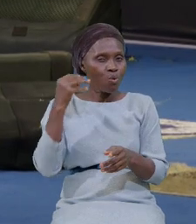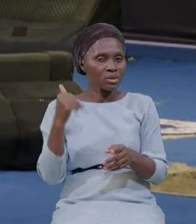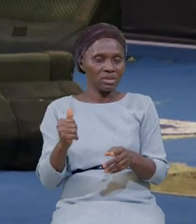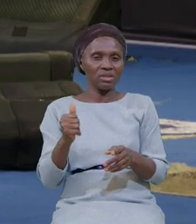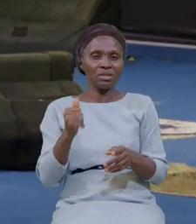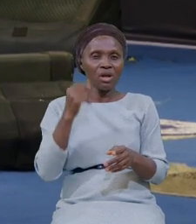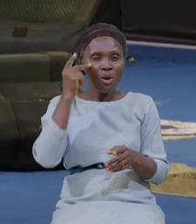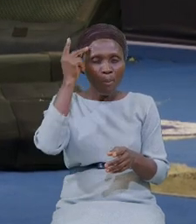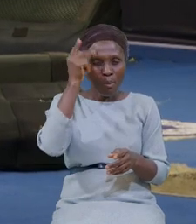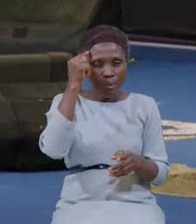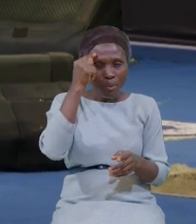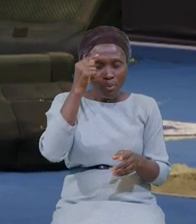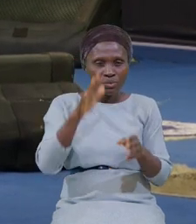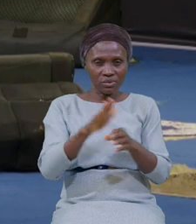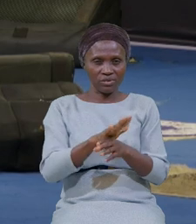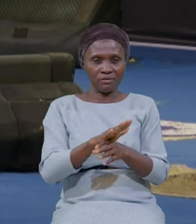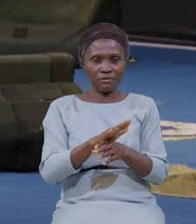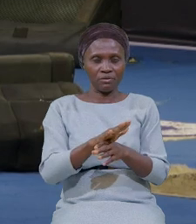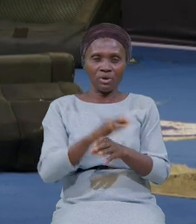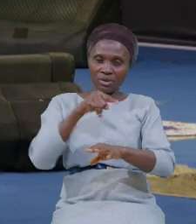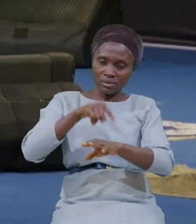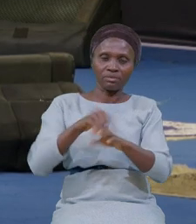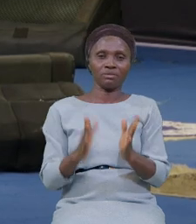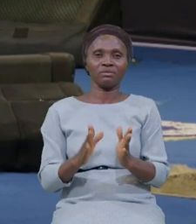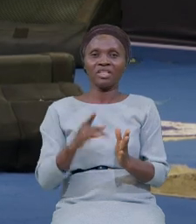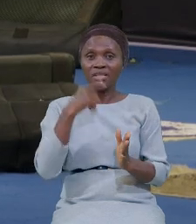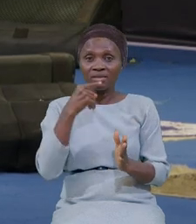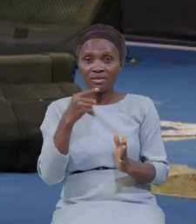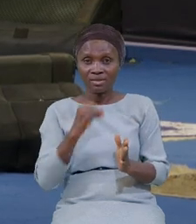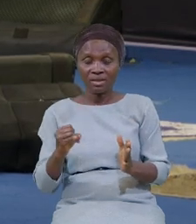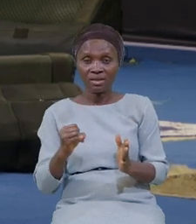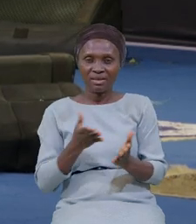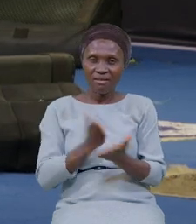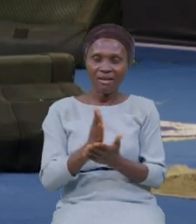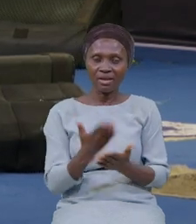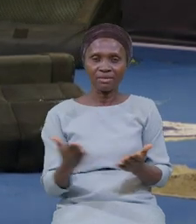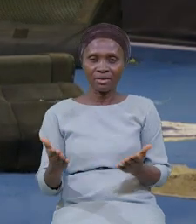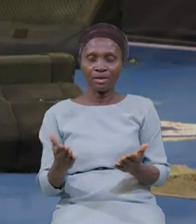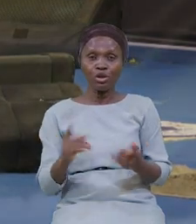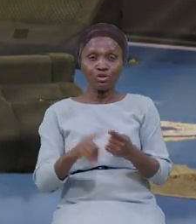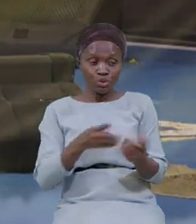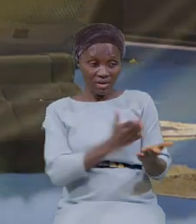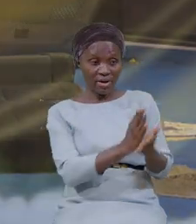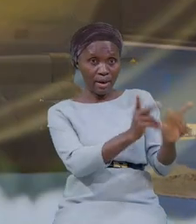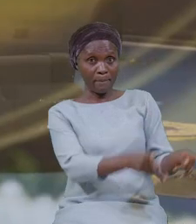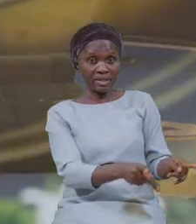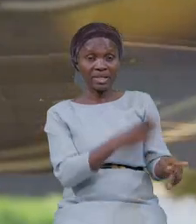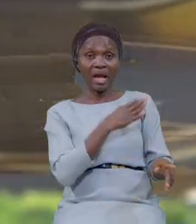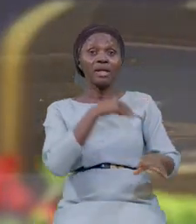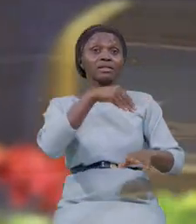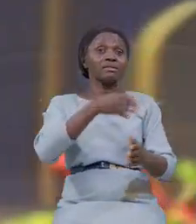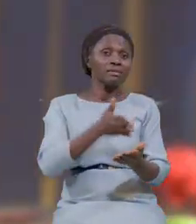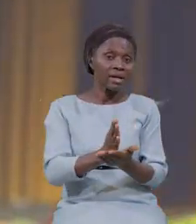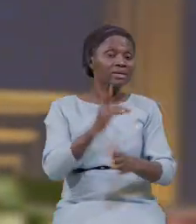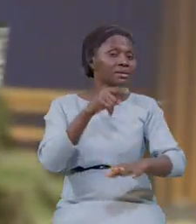right time to the right person and for the right purpose.